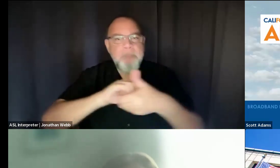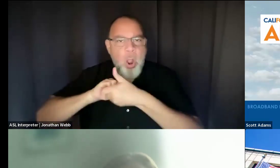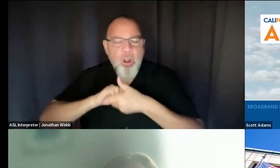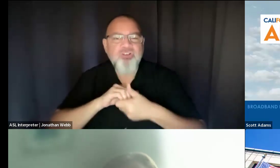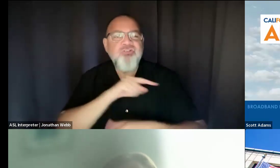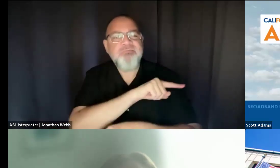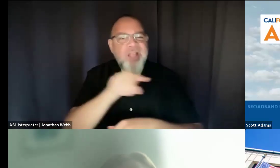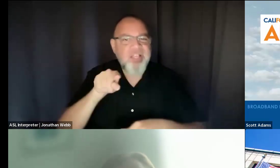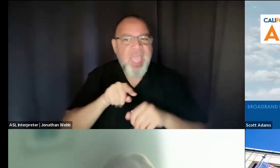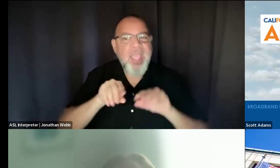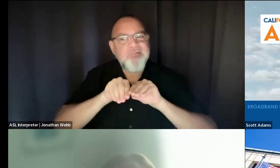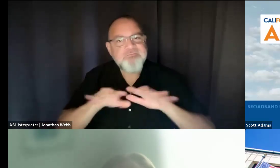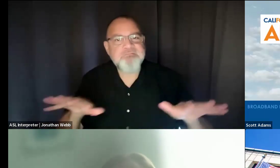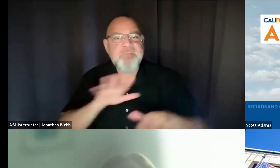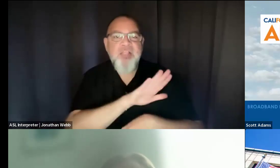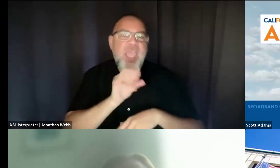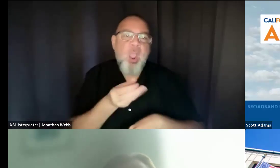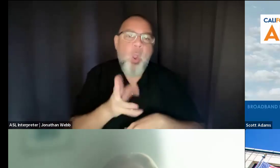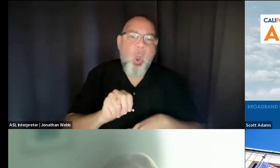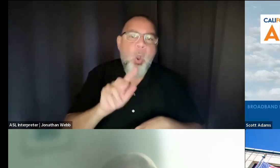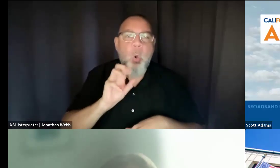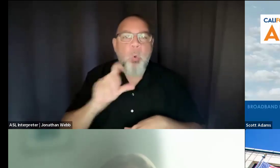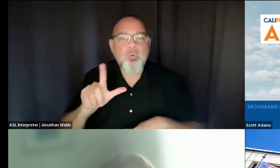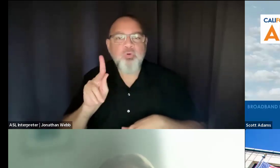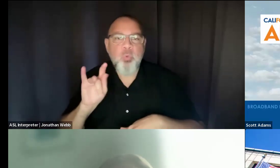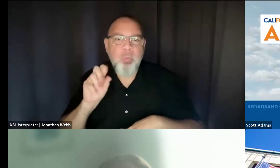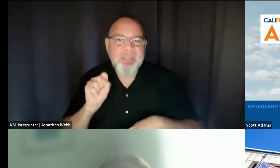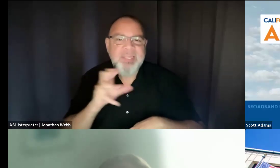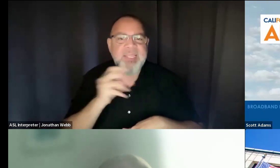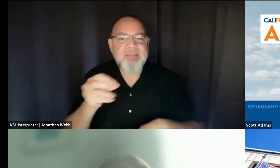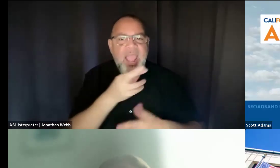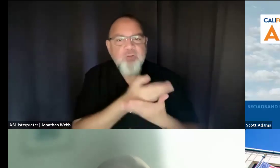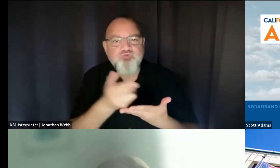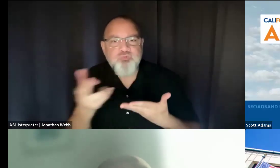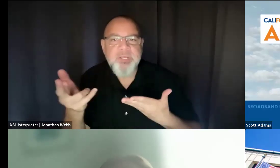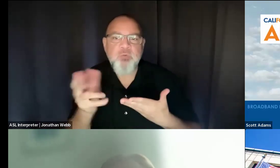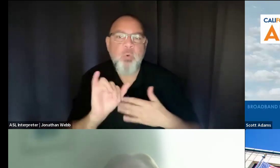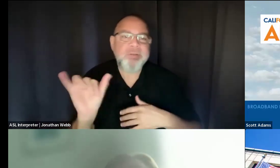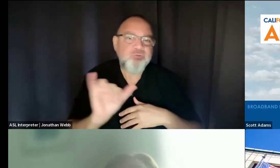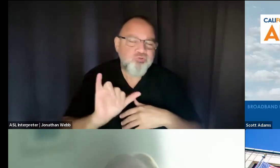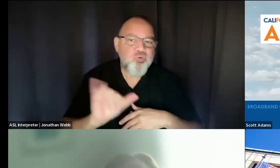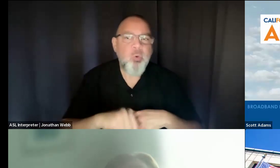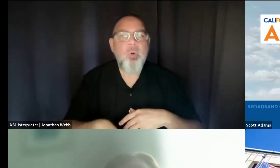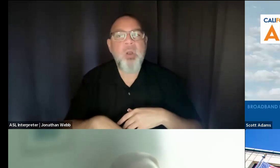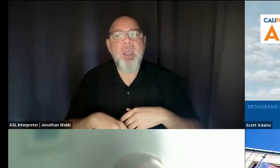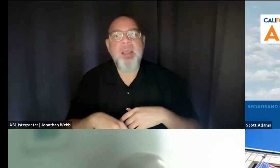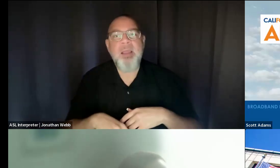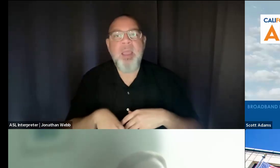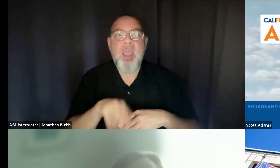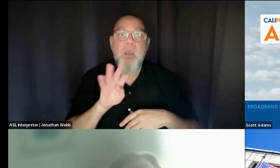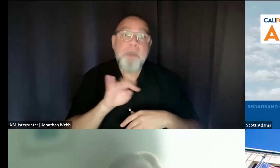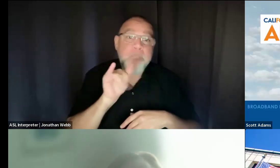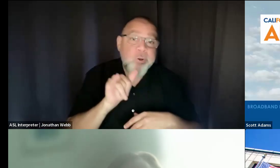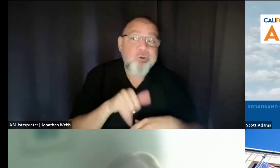own kind of, if you will, toolkits and, resources as well. Again, everything from the Berkeleys and